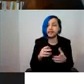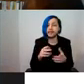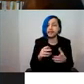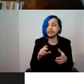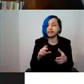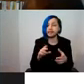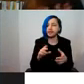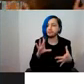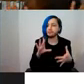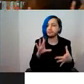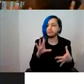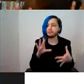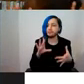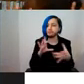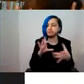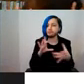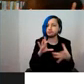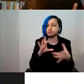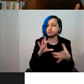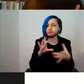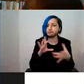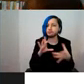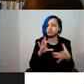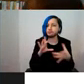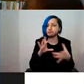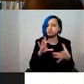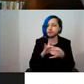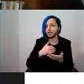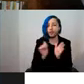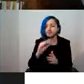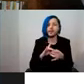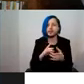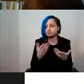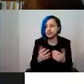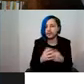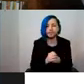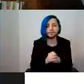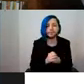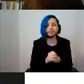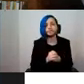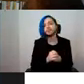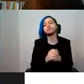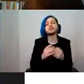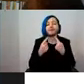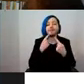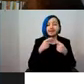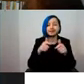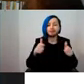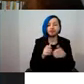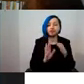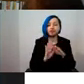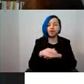and we'll then also publish and let you know what the links for that to be, to find that today as well. A data model for decision making for community